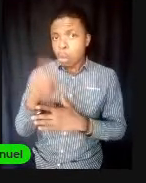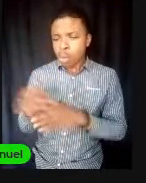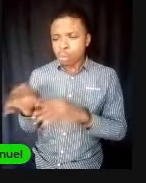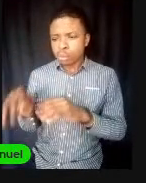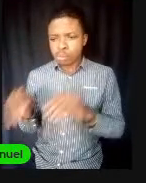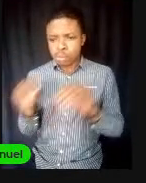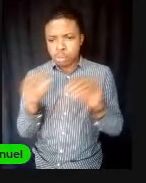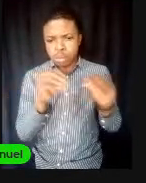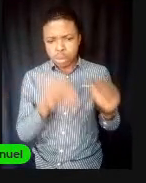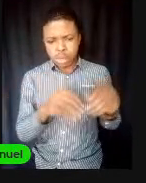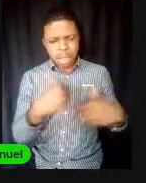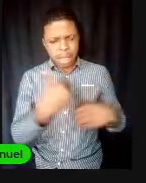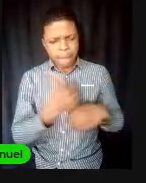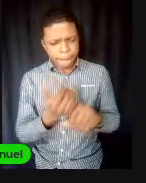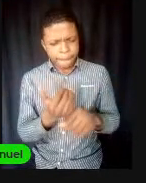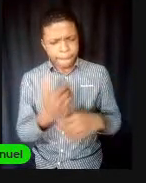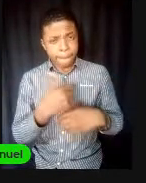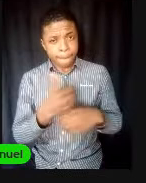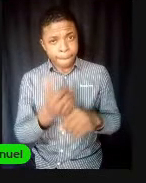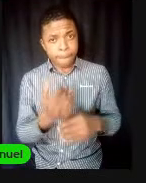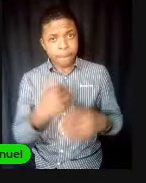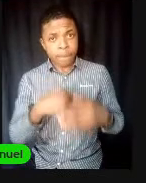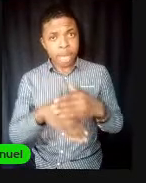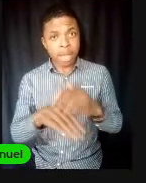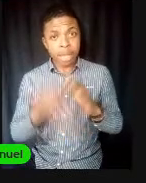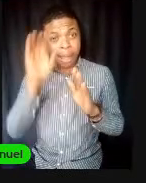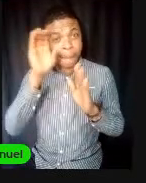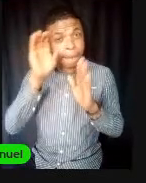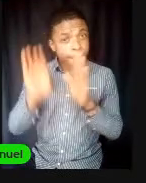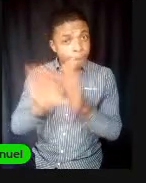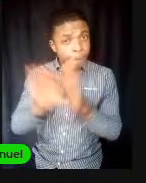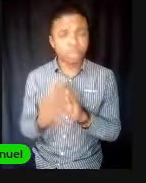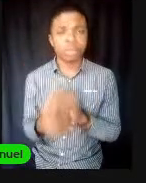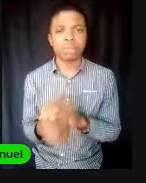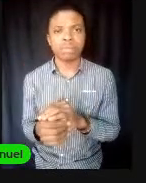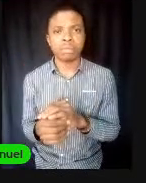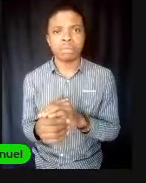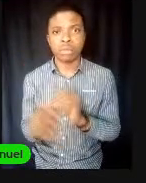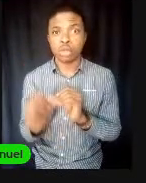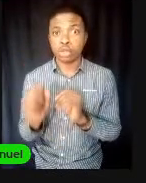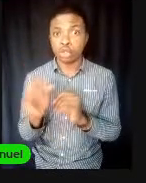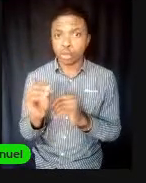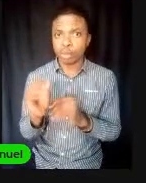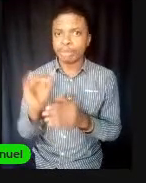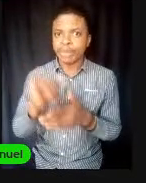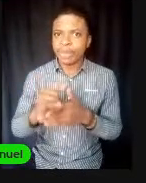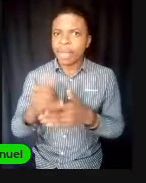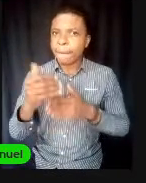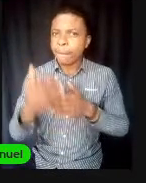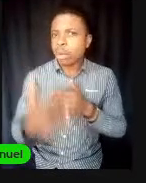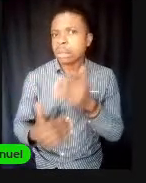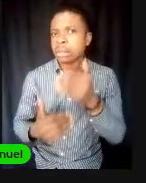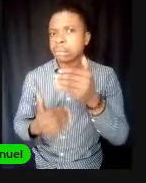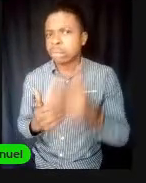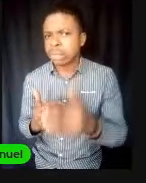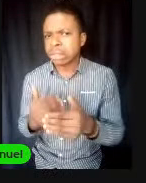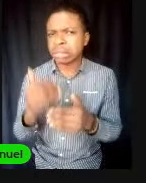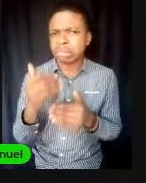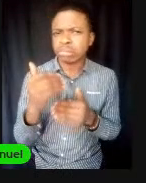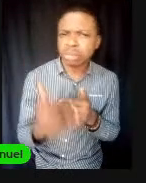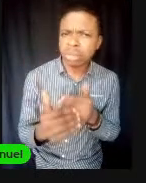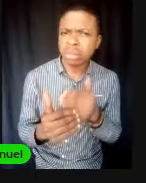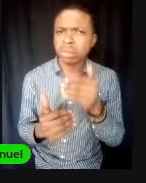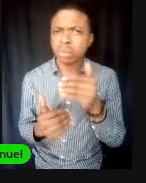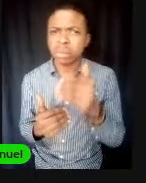Okay, so that process of making it, designing using your head, you are using your creative mind